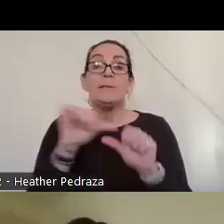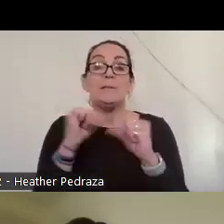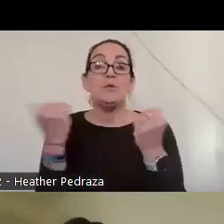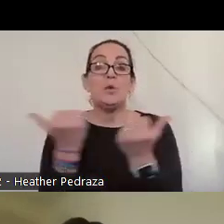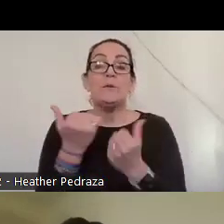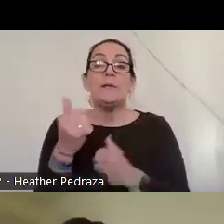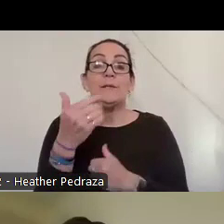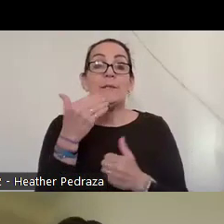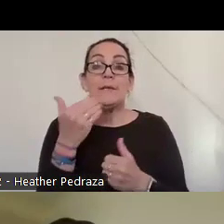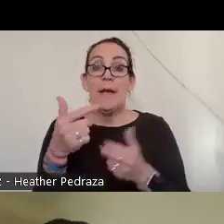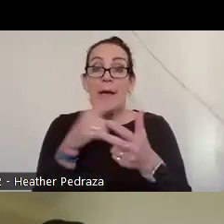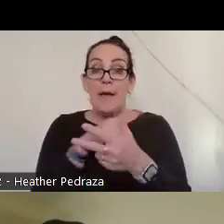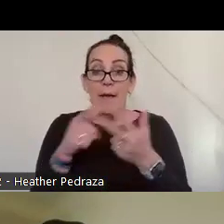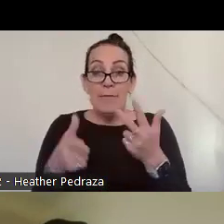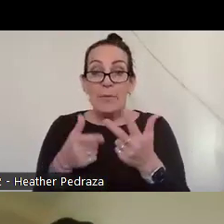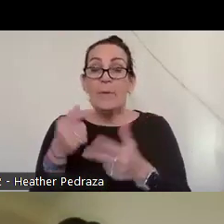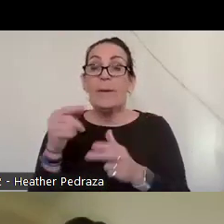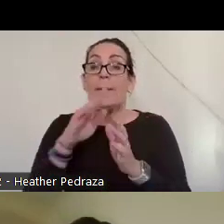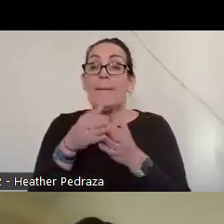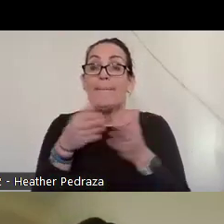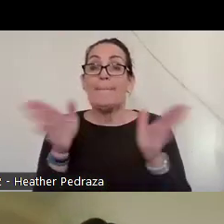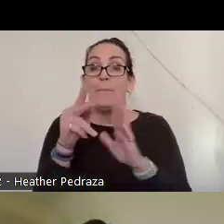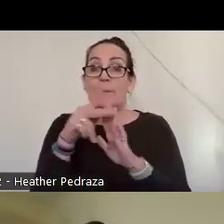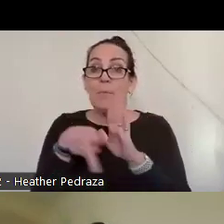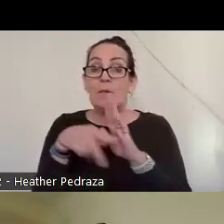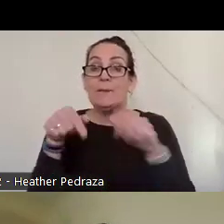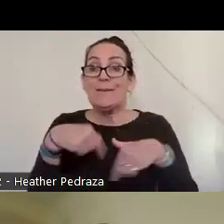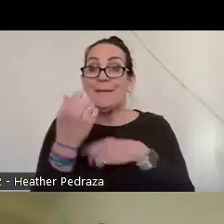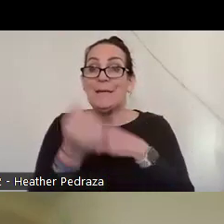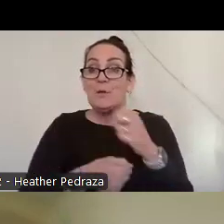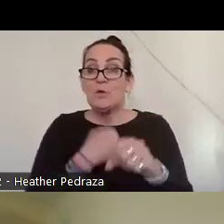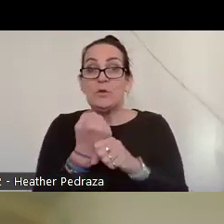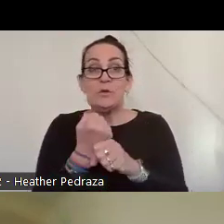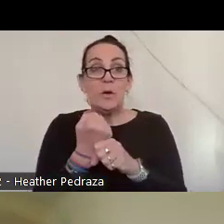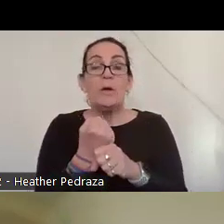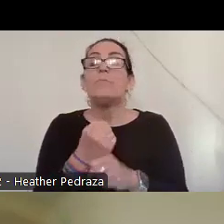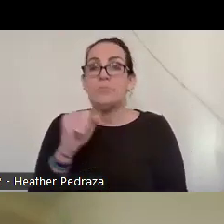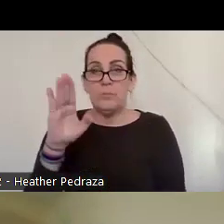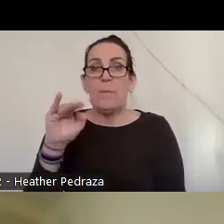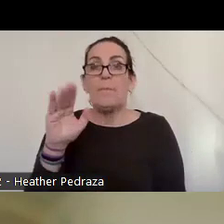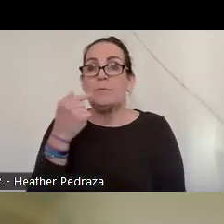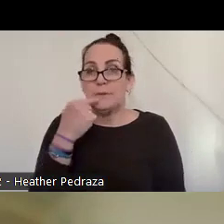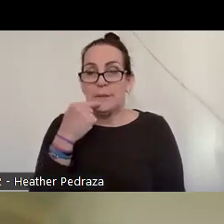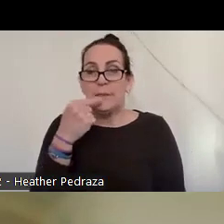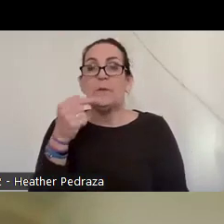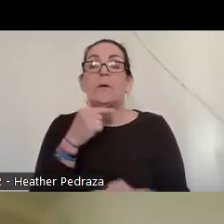3 public policy priorities this year that are, as Barbara said, working their way through the introduction process.